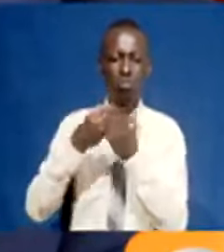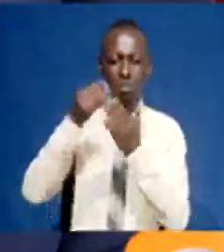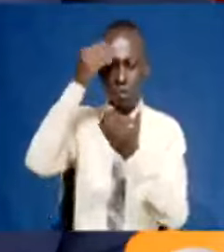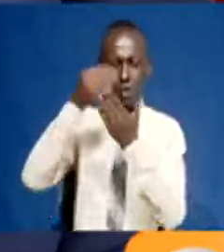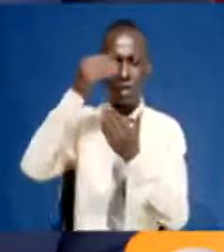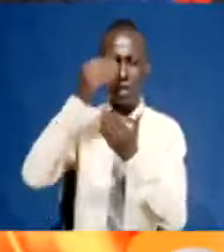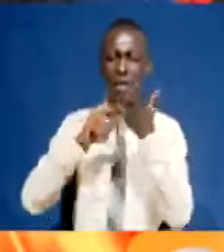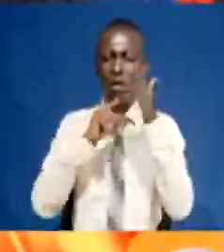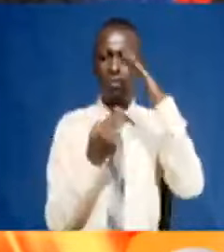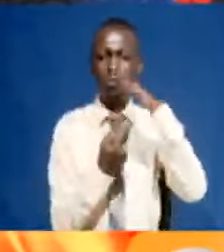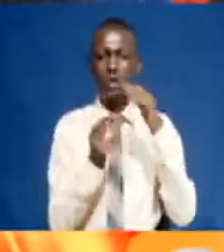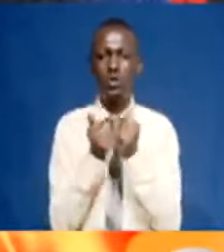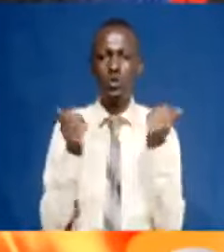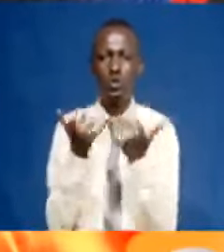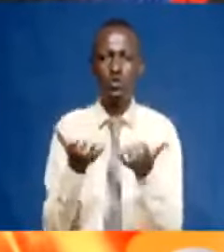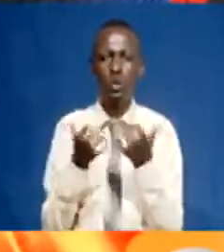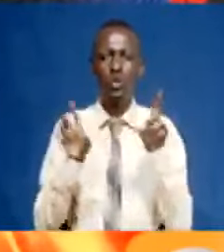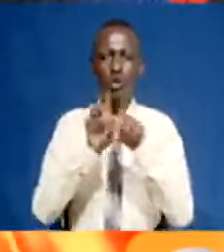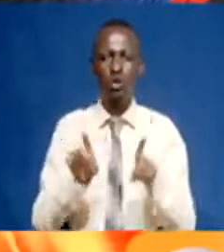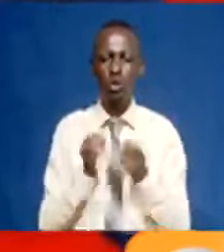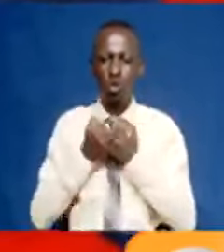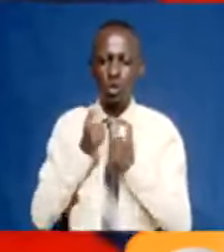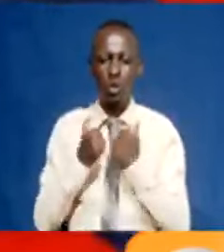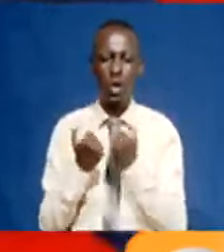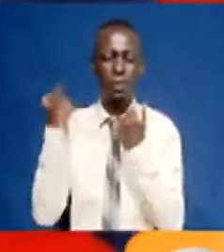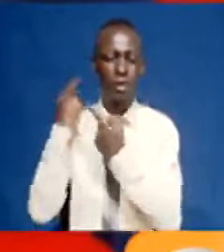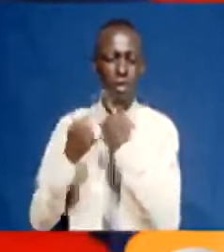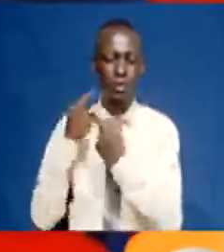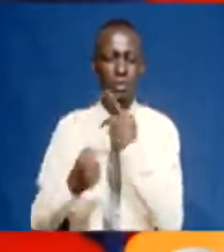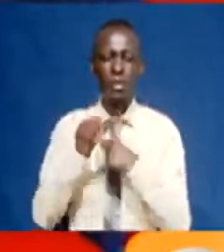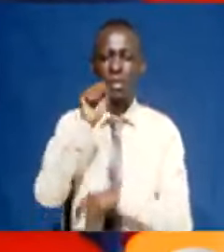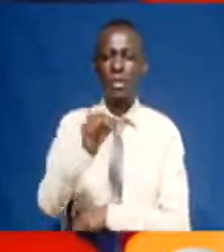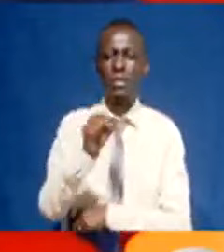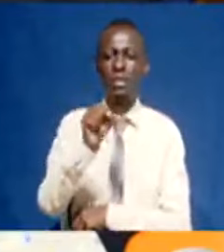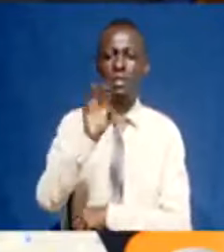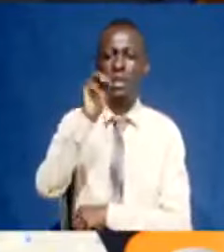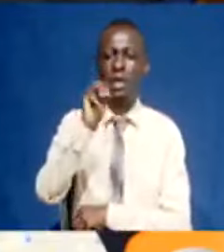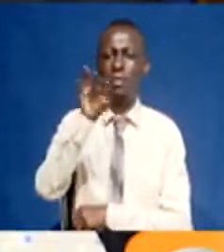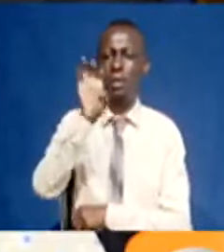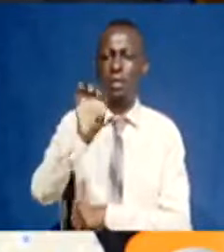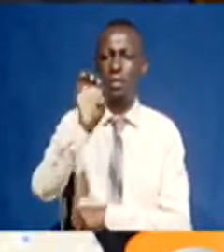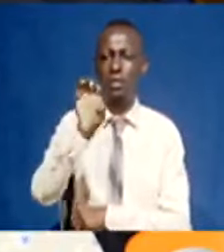towards solving the needs and challenges faced by SMEs.